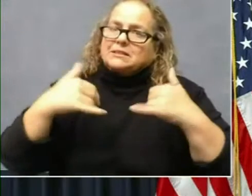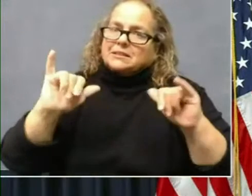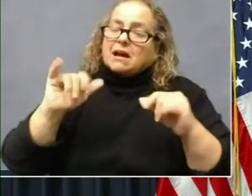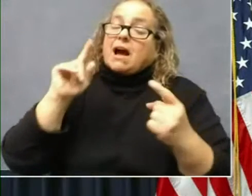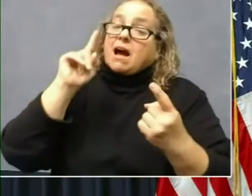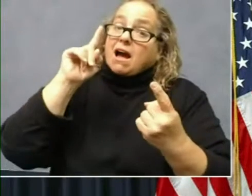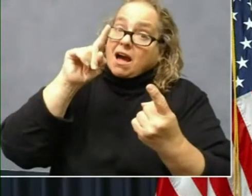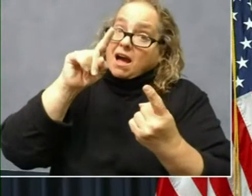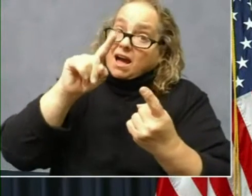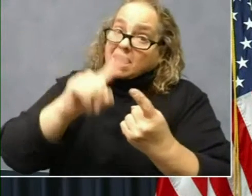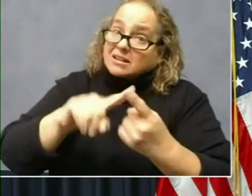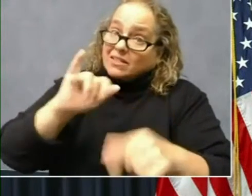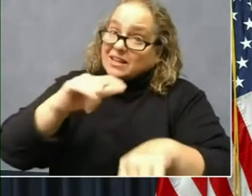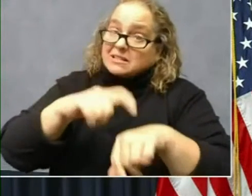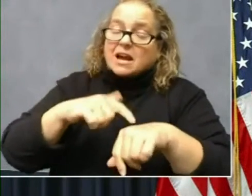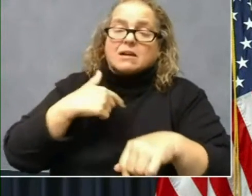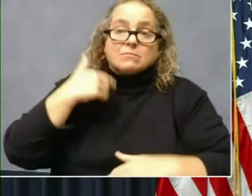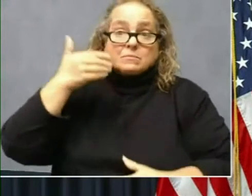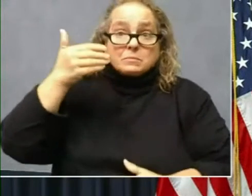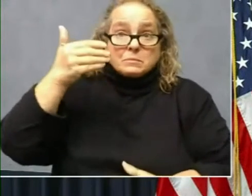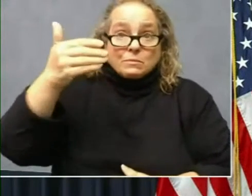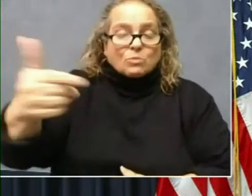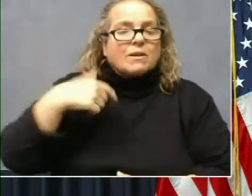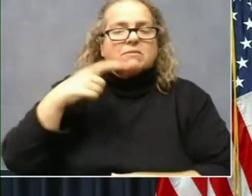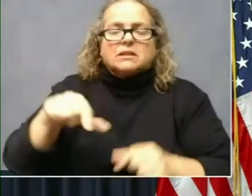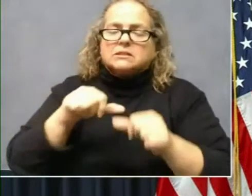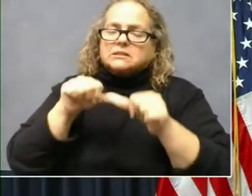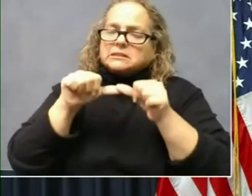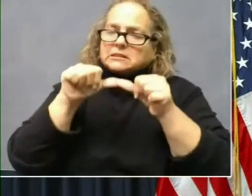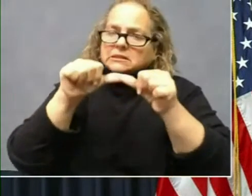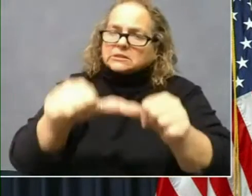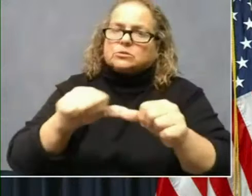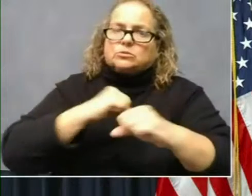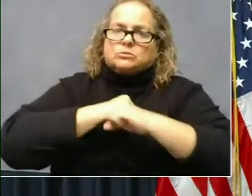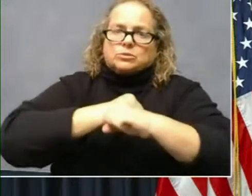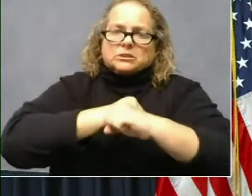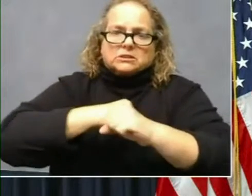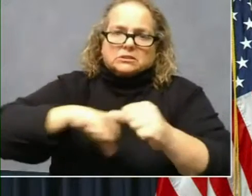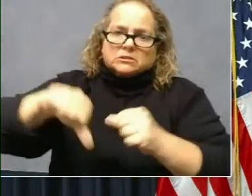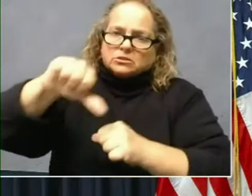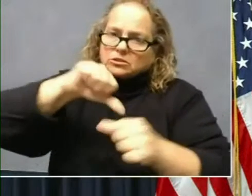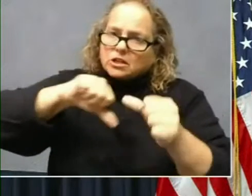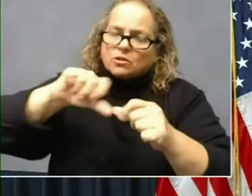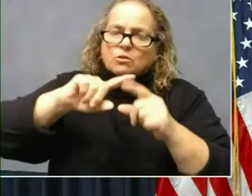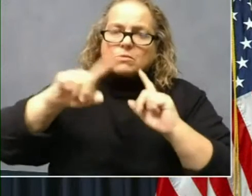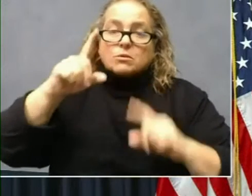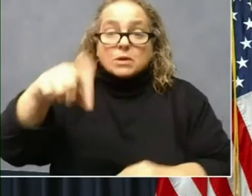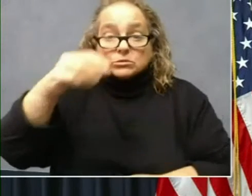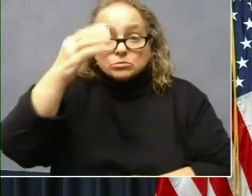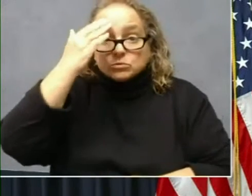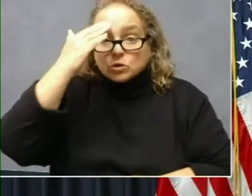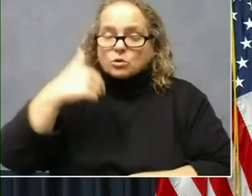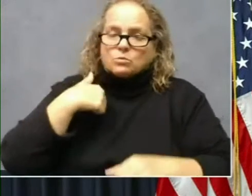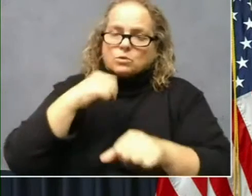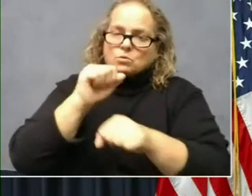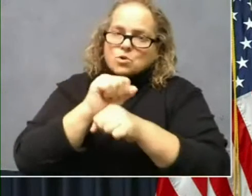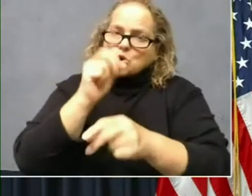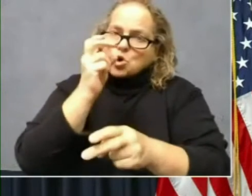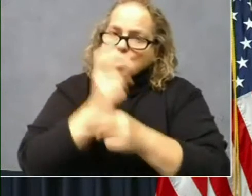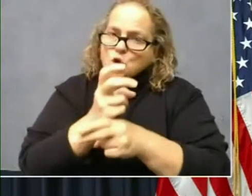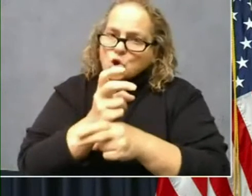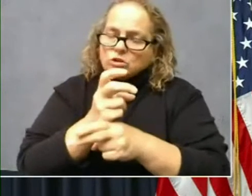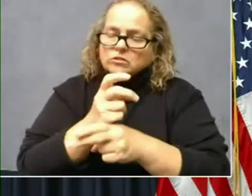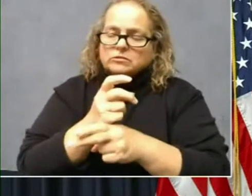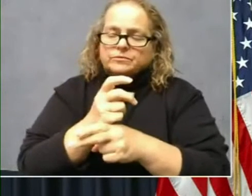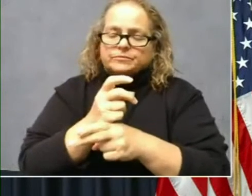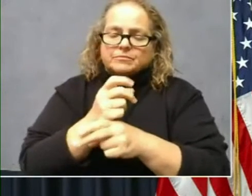to do the right things to protect one another, but knowing that we work hard, we saved lives